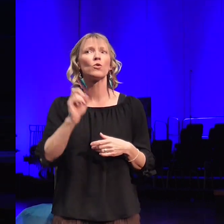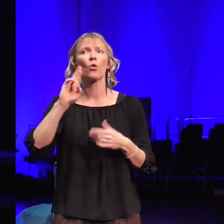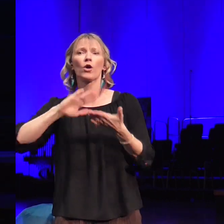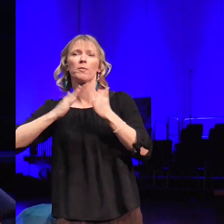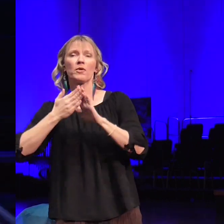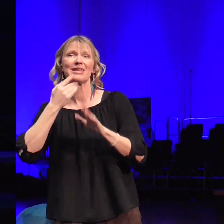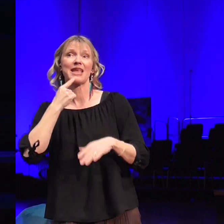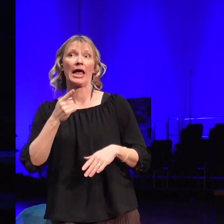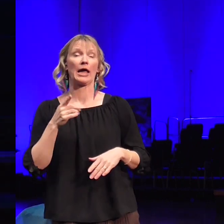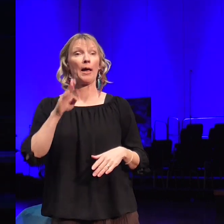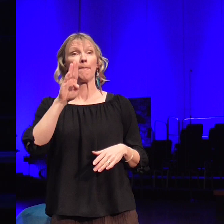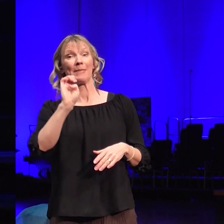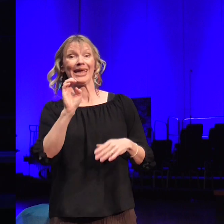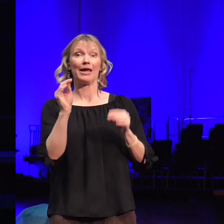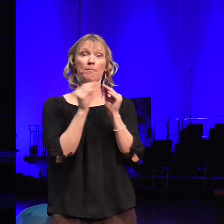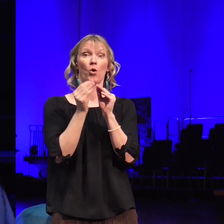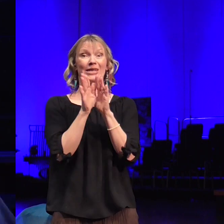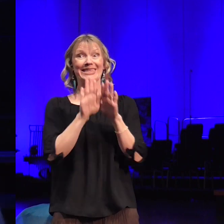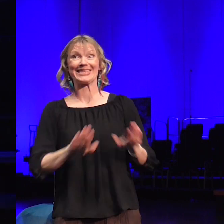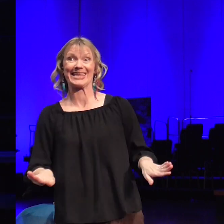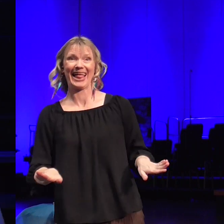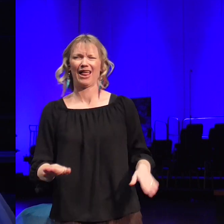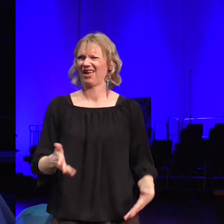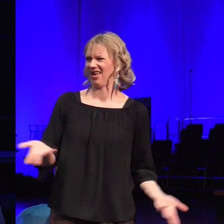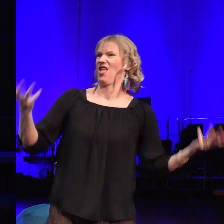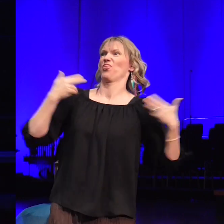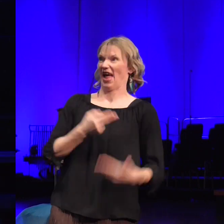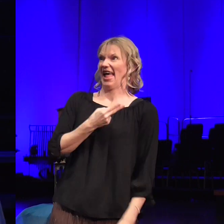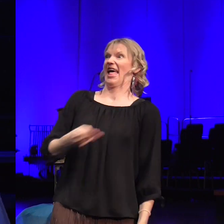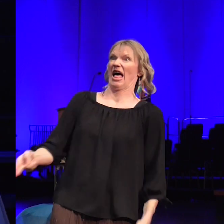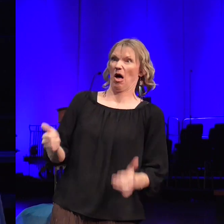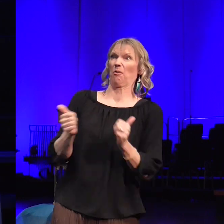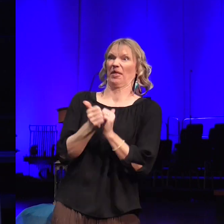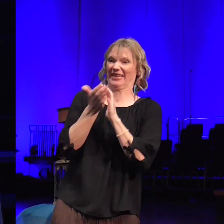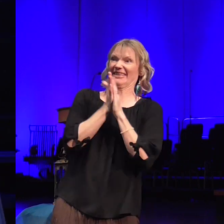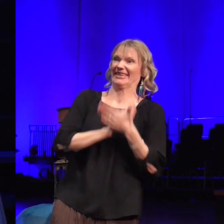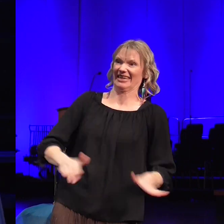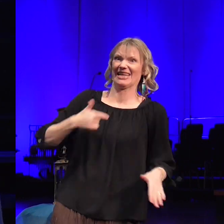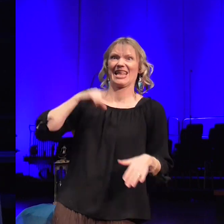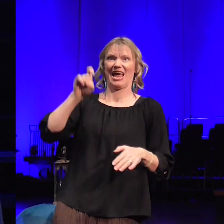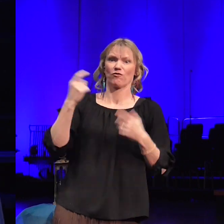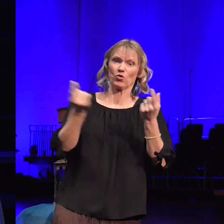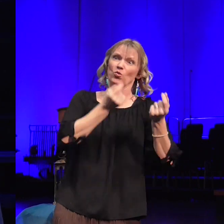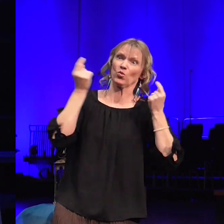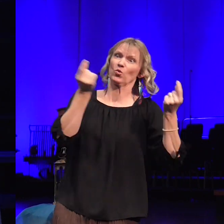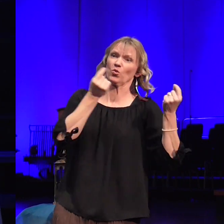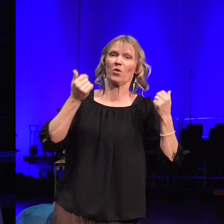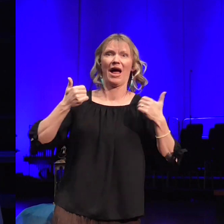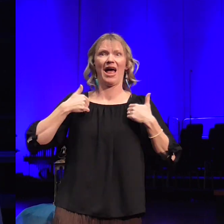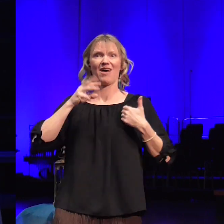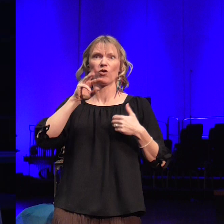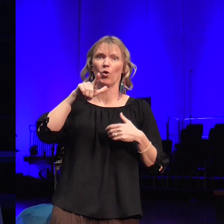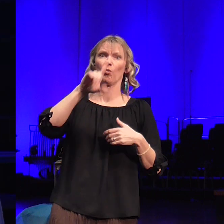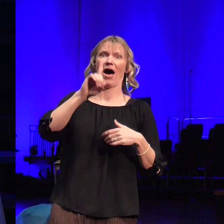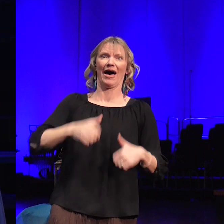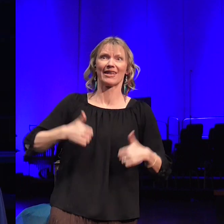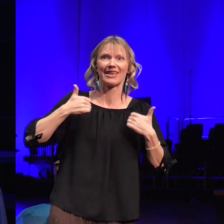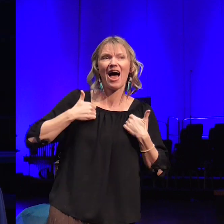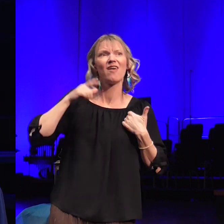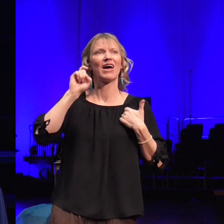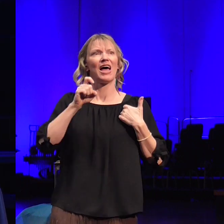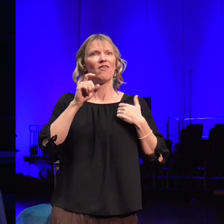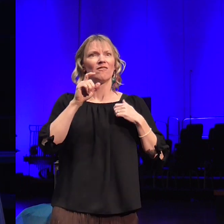saying, be more still, the hell with stillness. I've got things to do. I've got a wild life. I've got places to go, people to